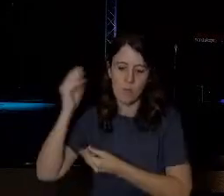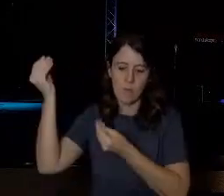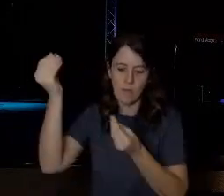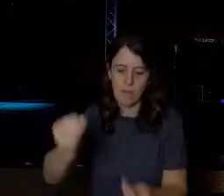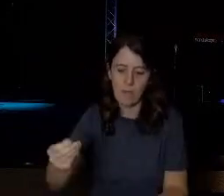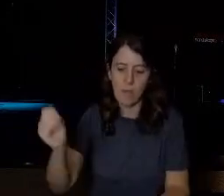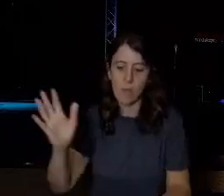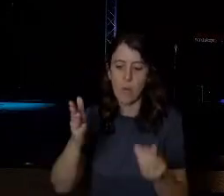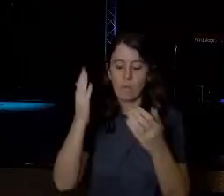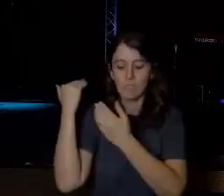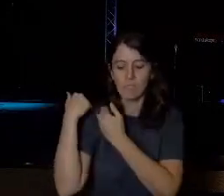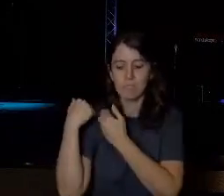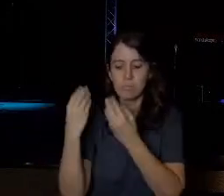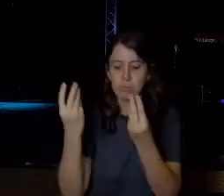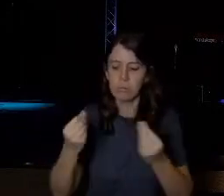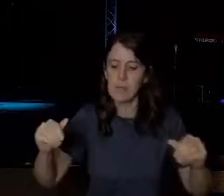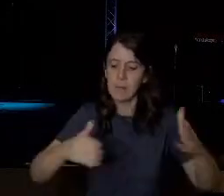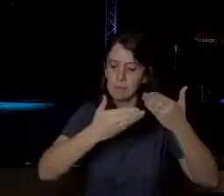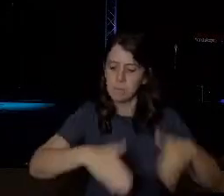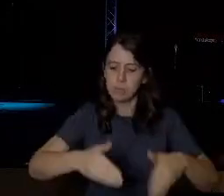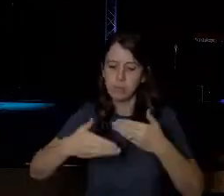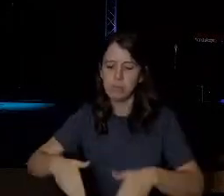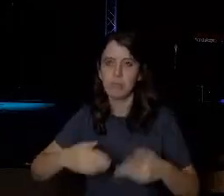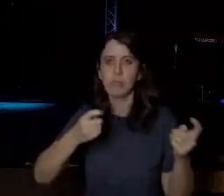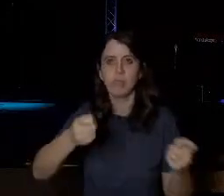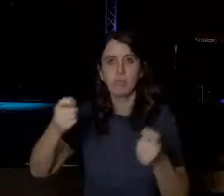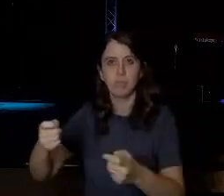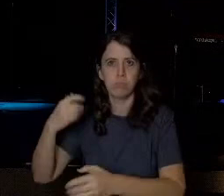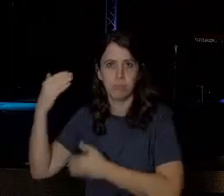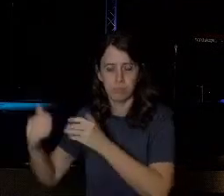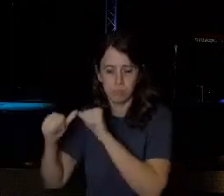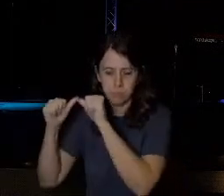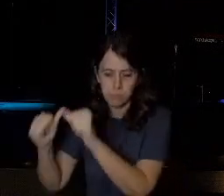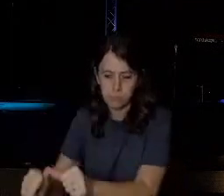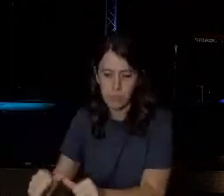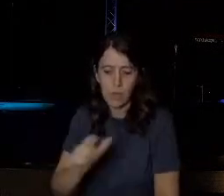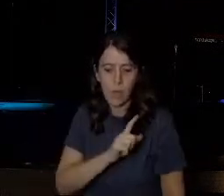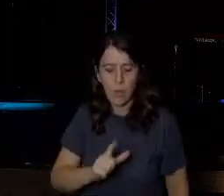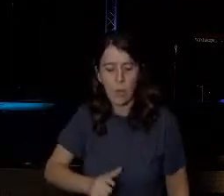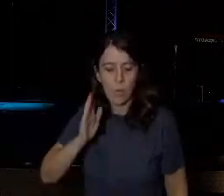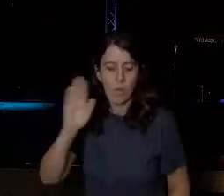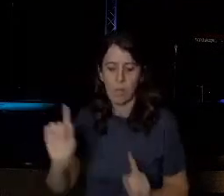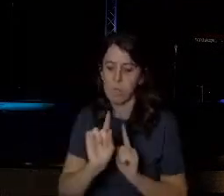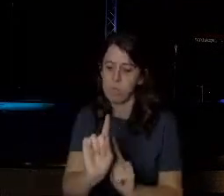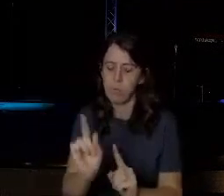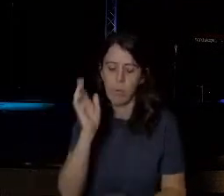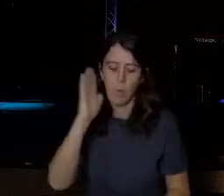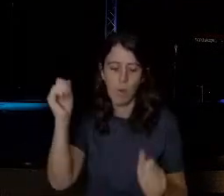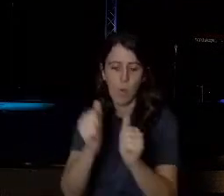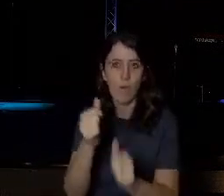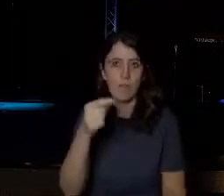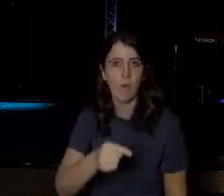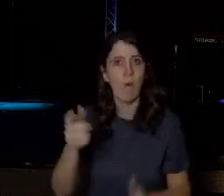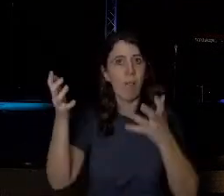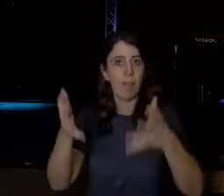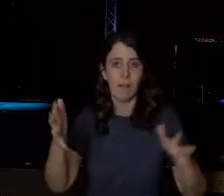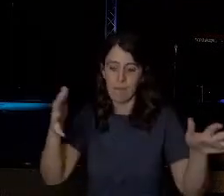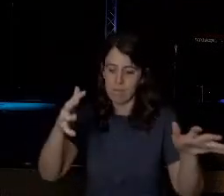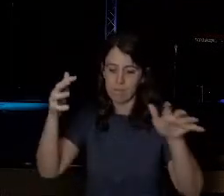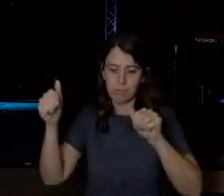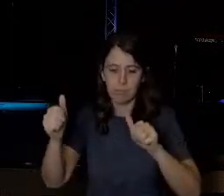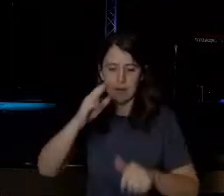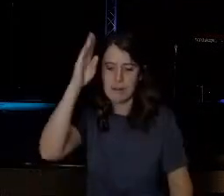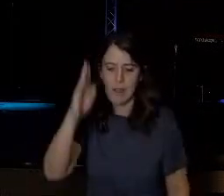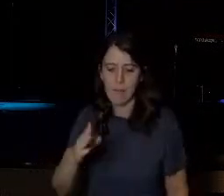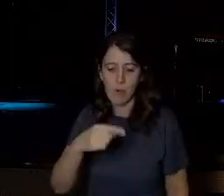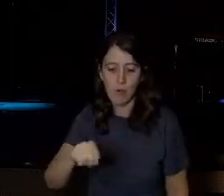their inheritance. The Lord himself goes before you, and he will be with you. He will never leave you nor forsake you. Do not be afraid,